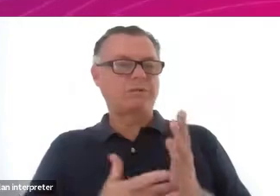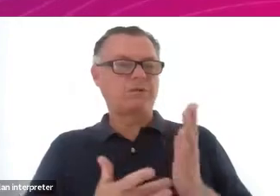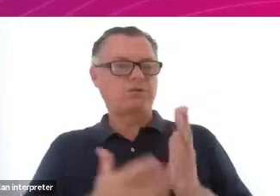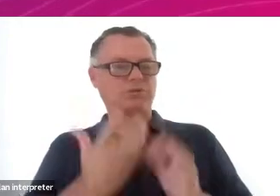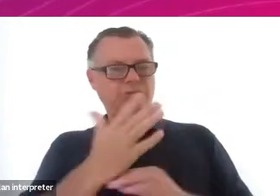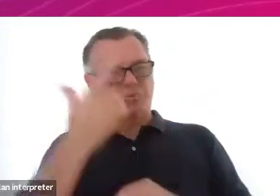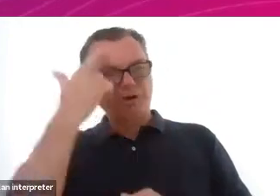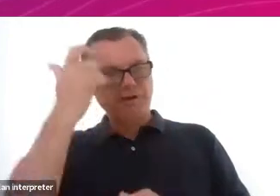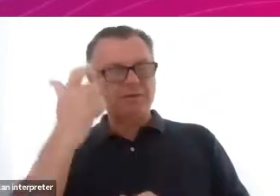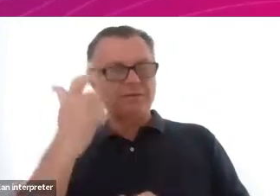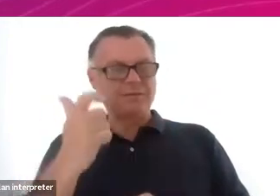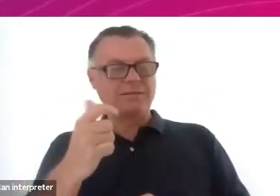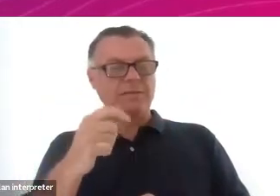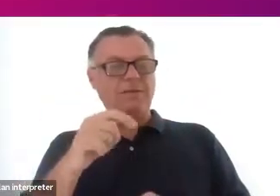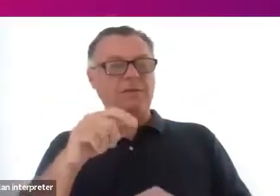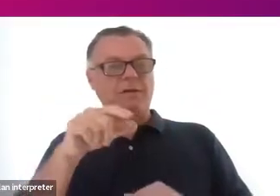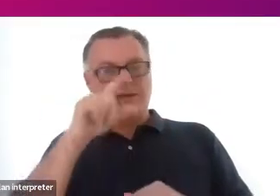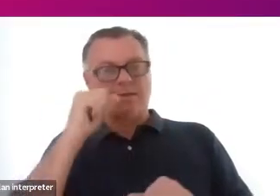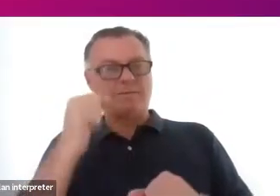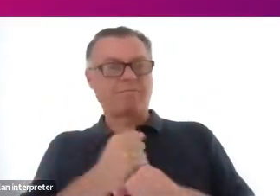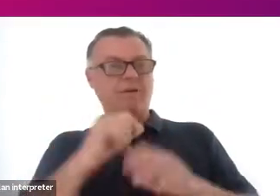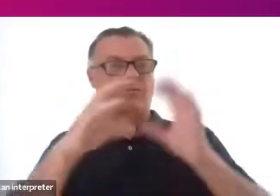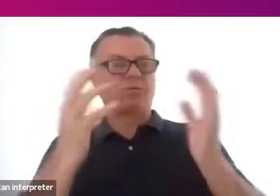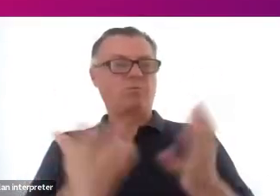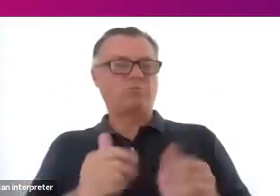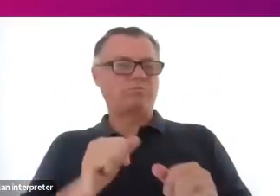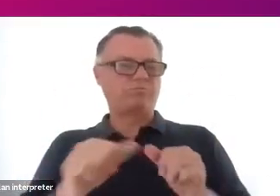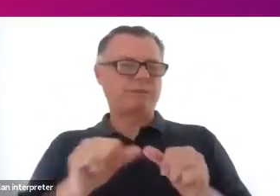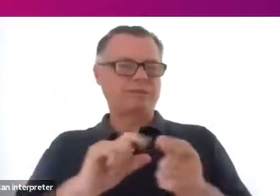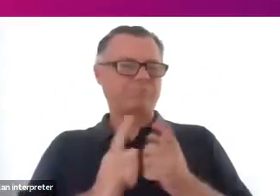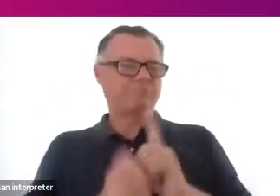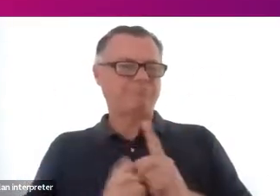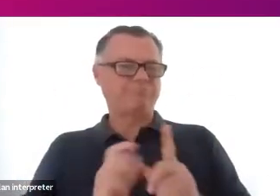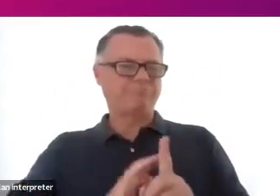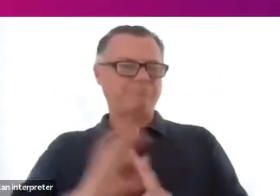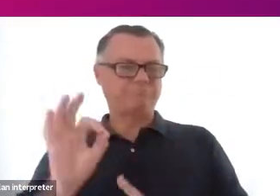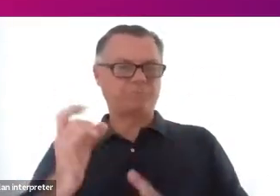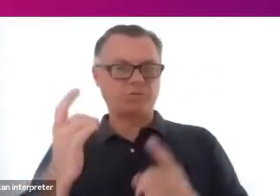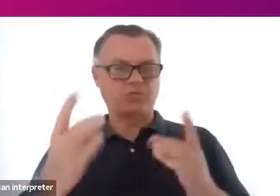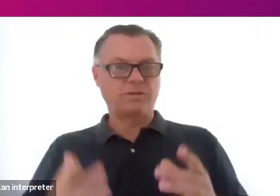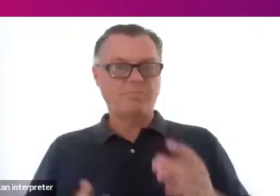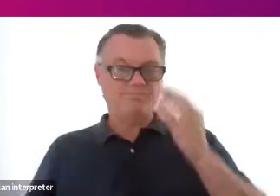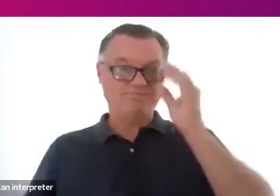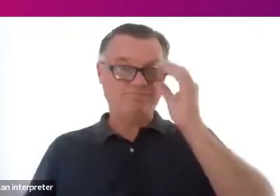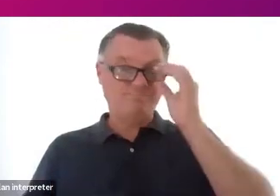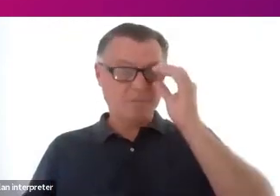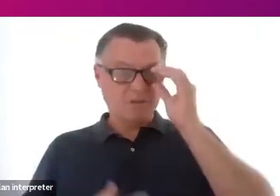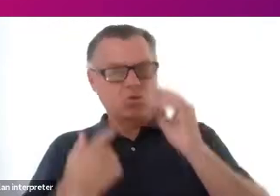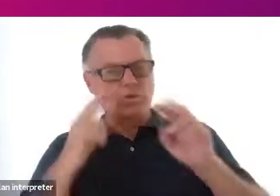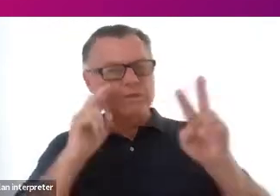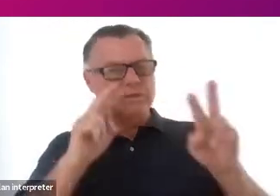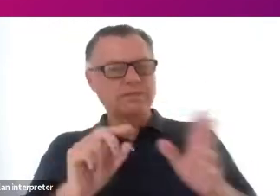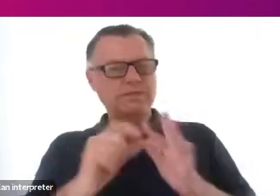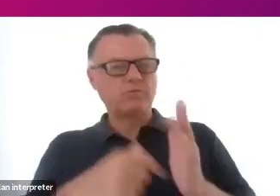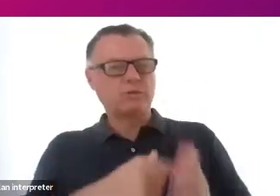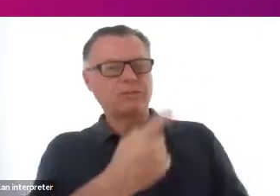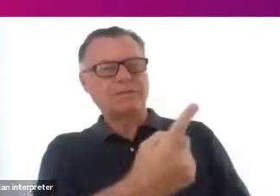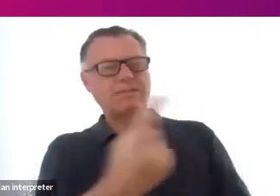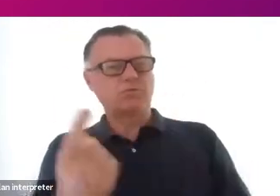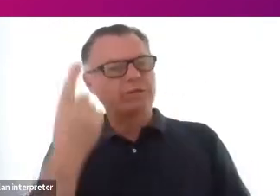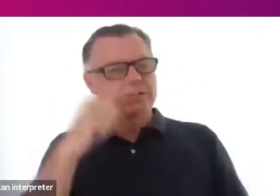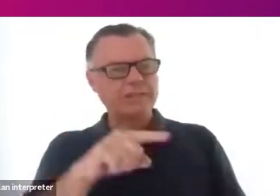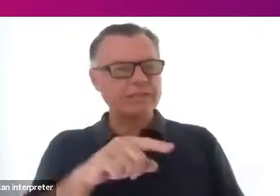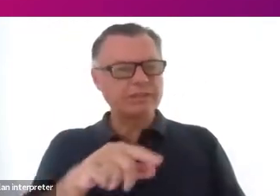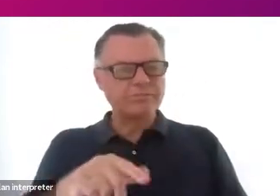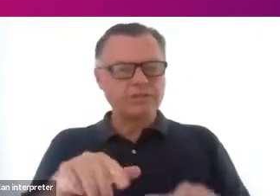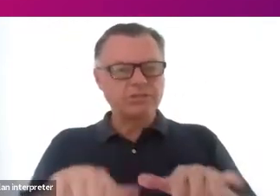actions that really can transform the world we live in. So get into that form, tell us what's useful about these products in the chat, and keep